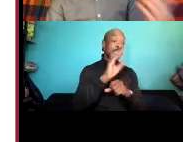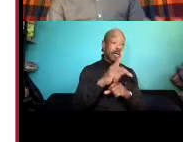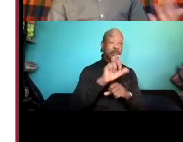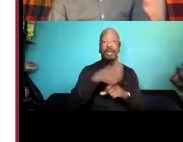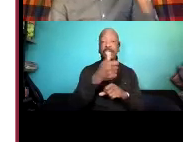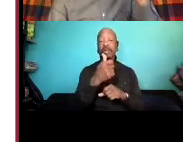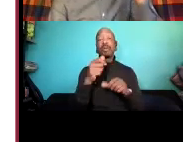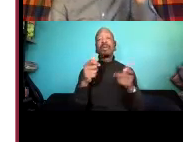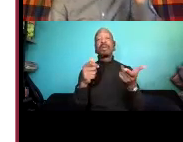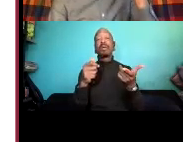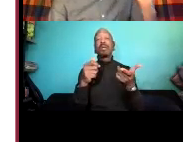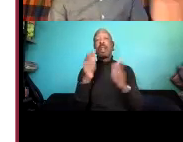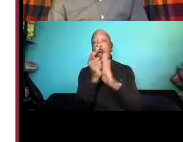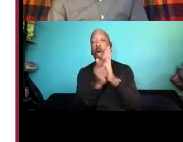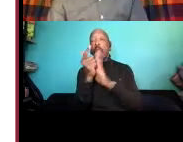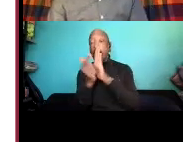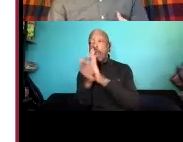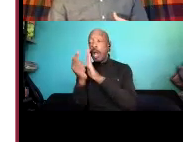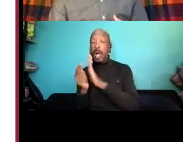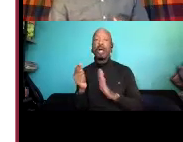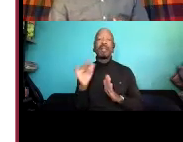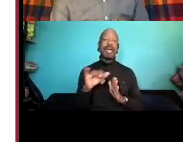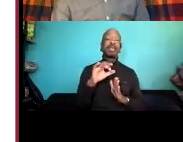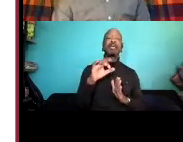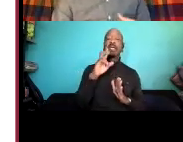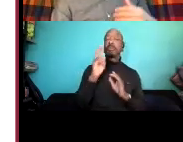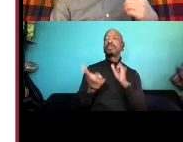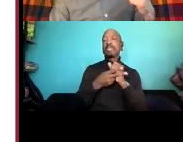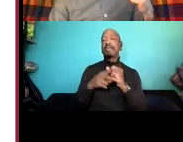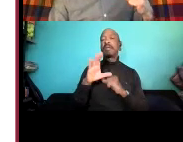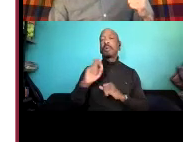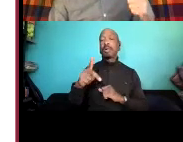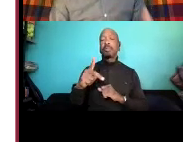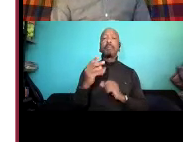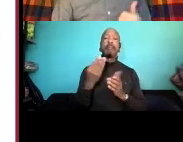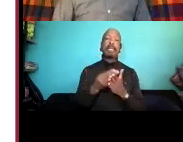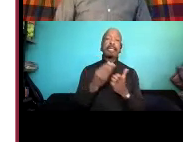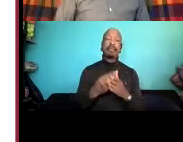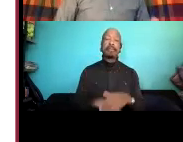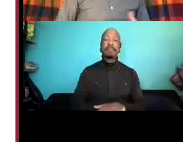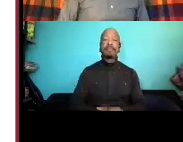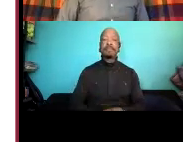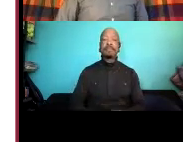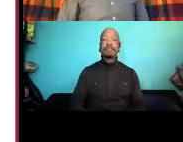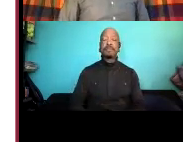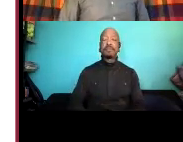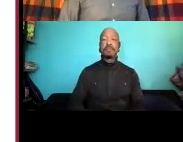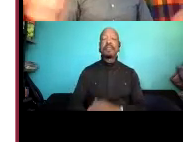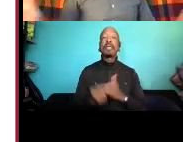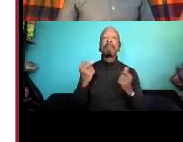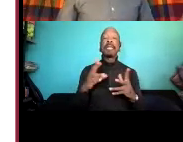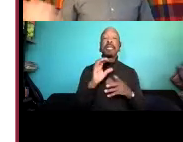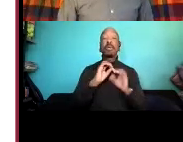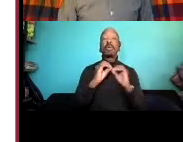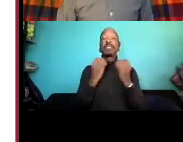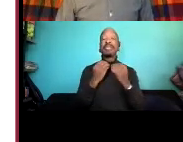can actually save the cooperative a lot of money. Many organizations operate like cooperatives, but